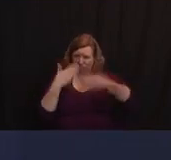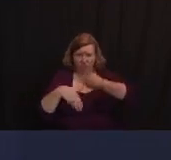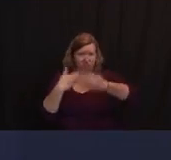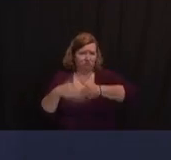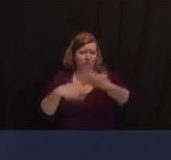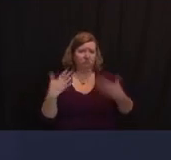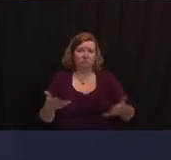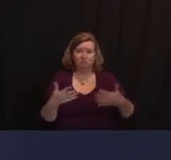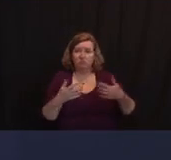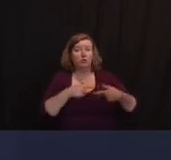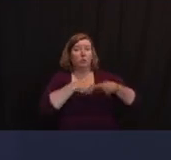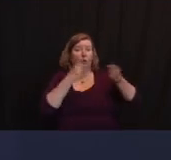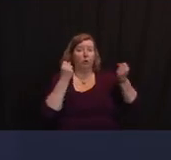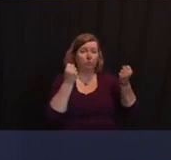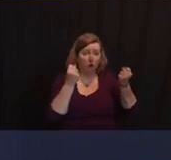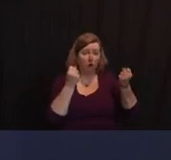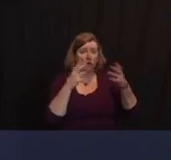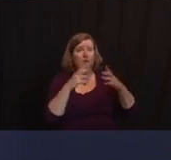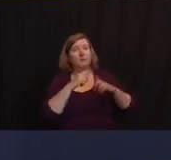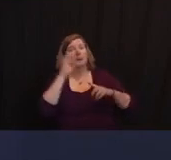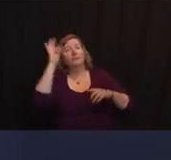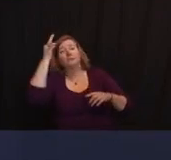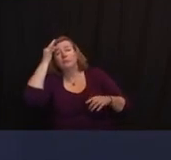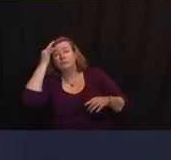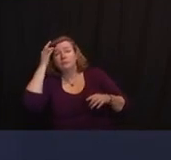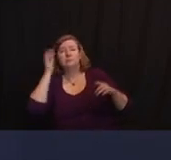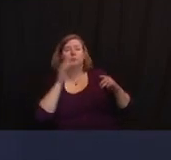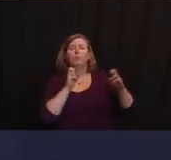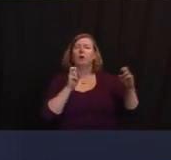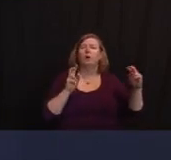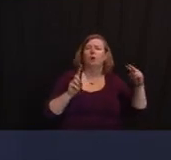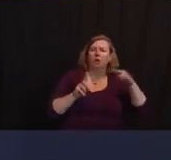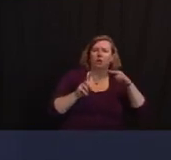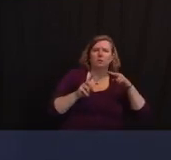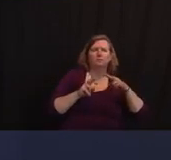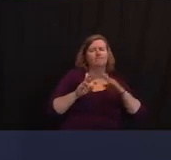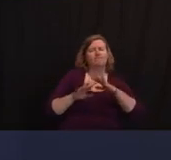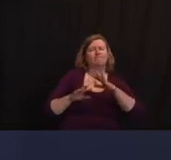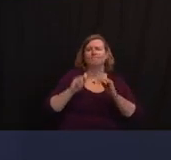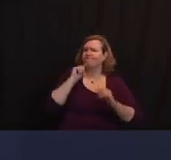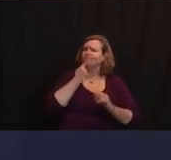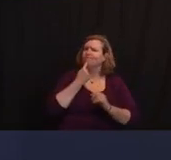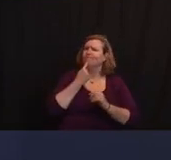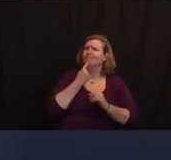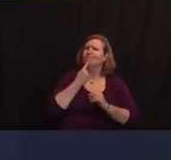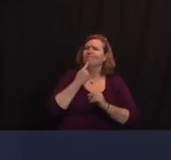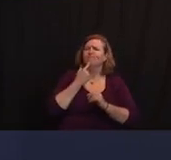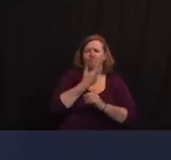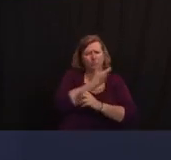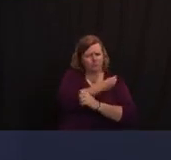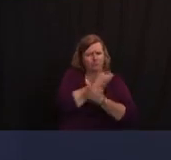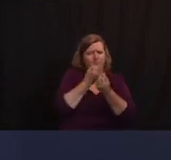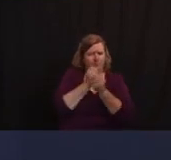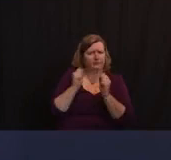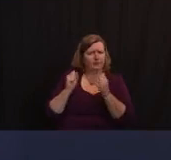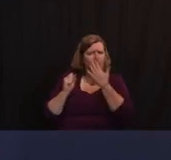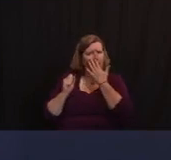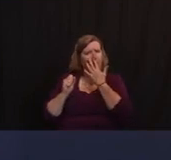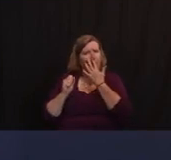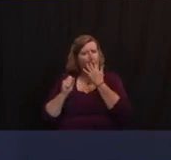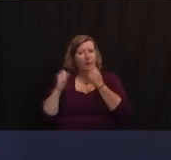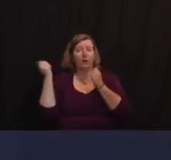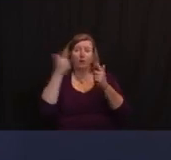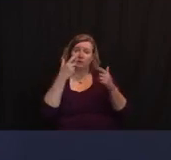how seriously the federal government is taking the safety of vaccines. All vaccine sites in New Jersey have